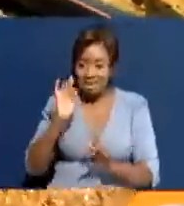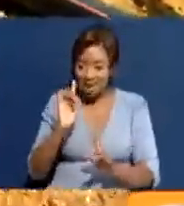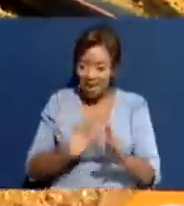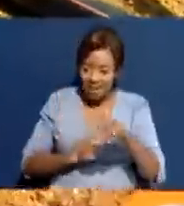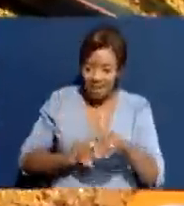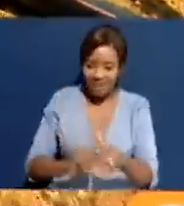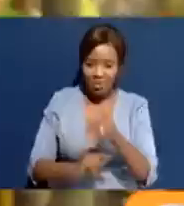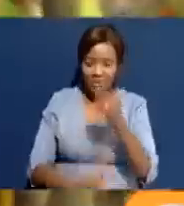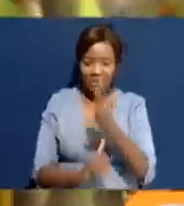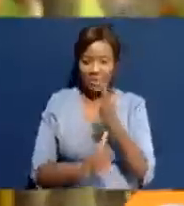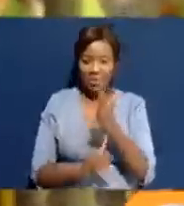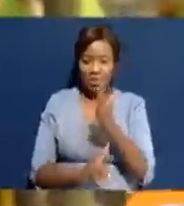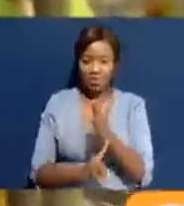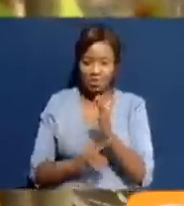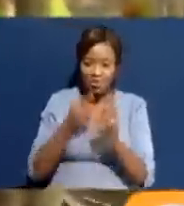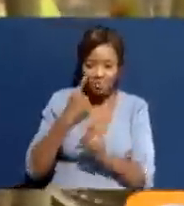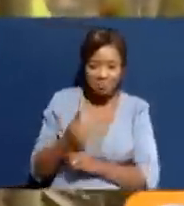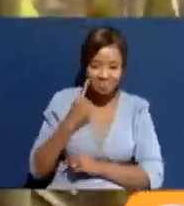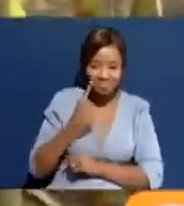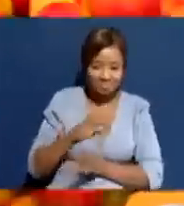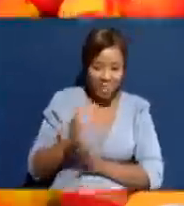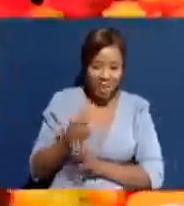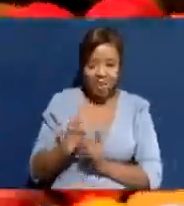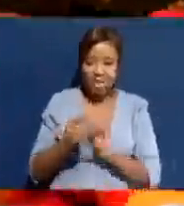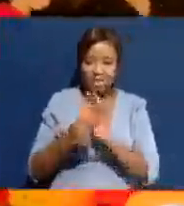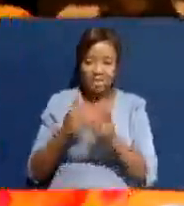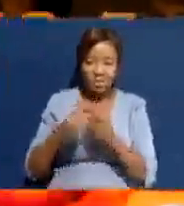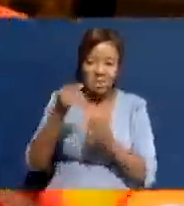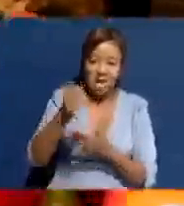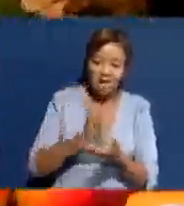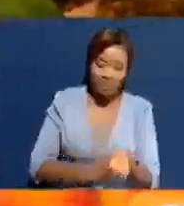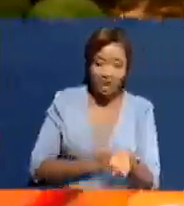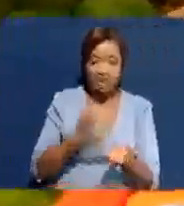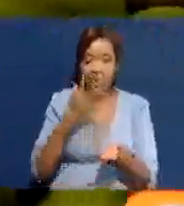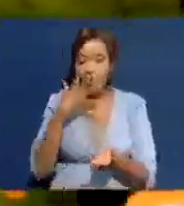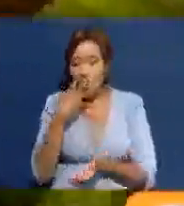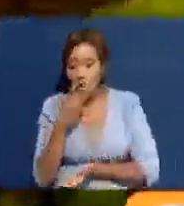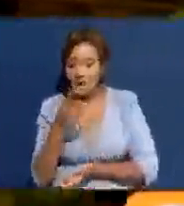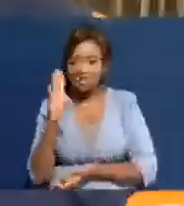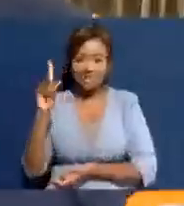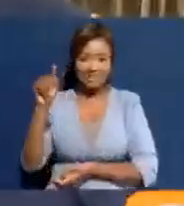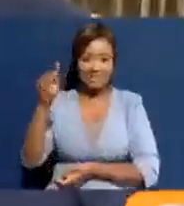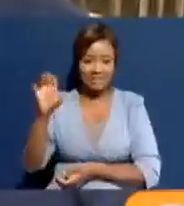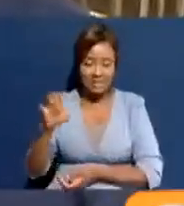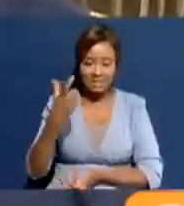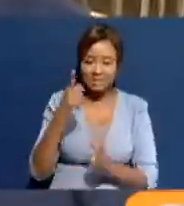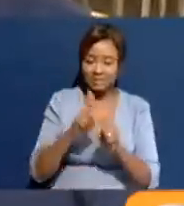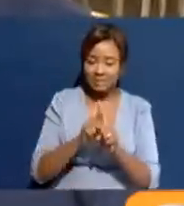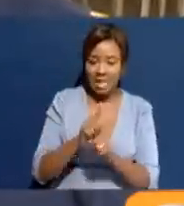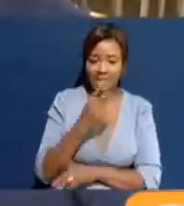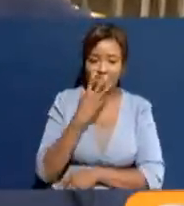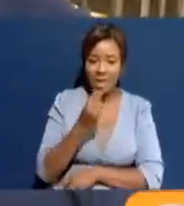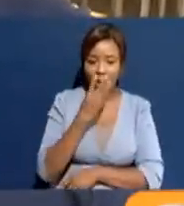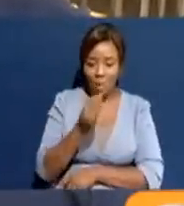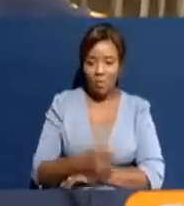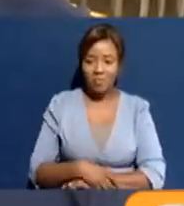technology to monitor the progress of the crops, which include avocados, oranges, dates, and mangoes. Today we use this